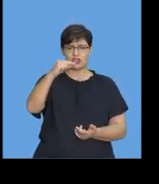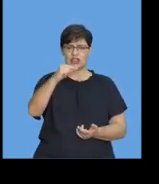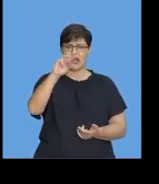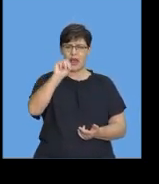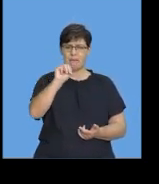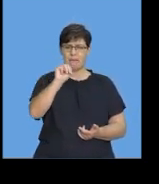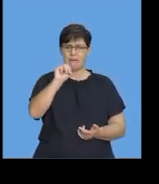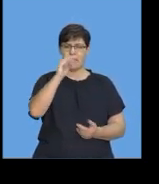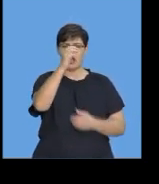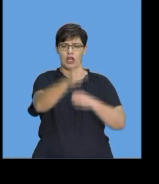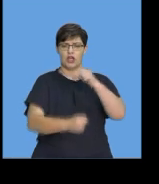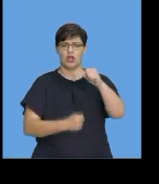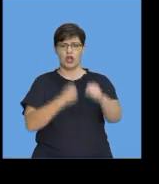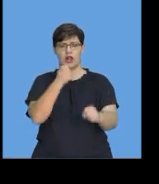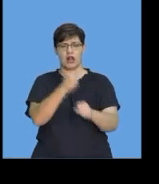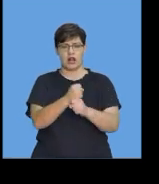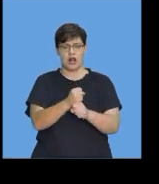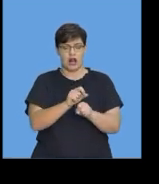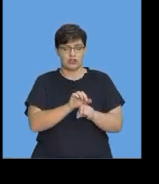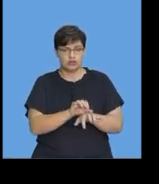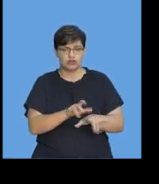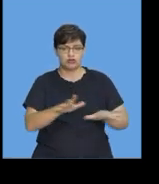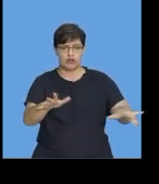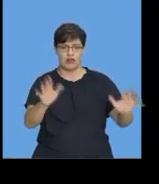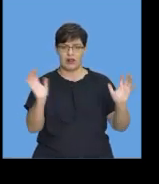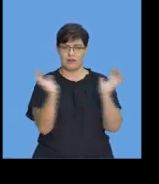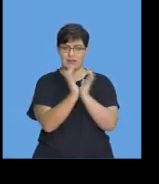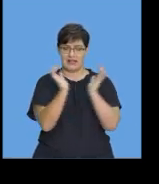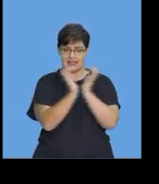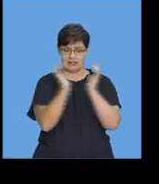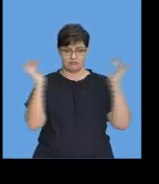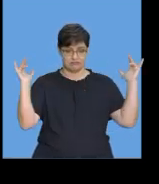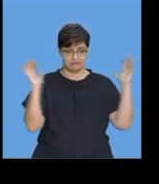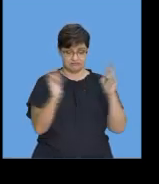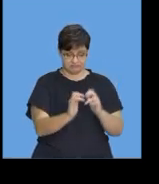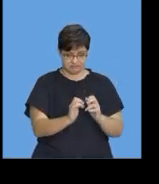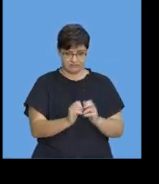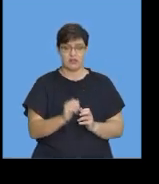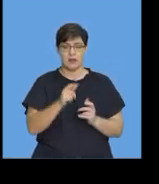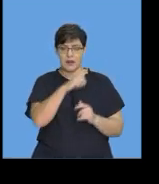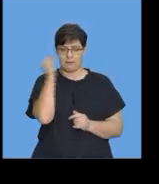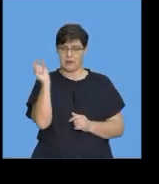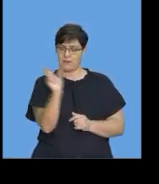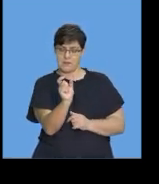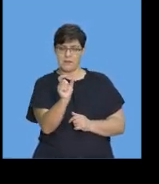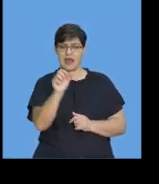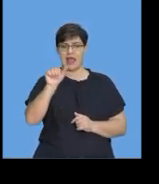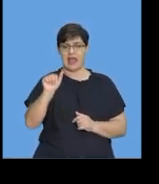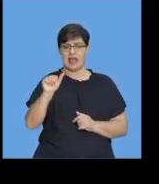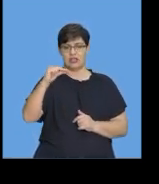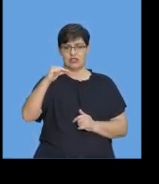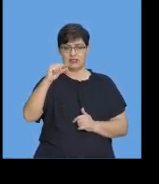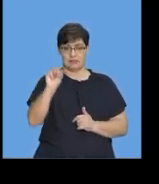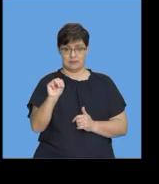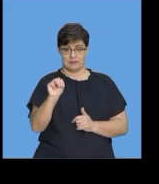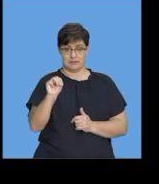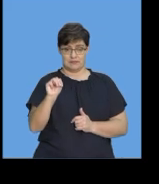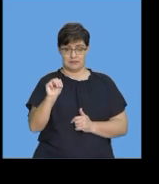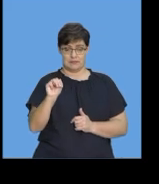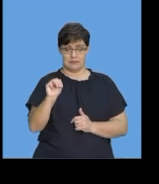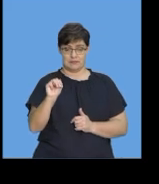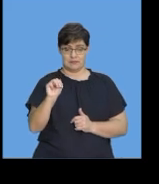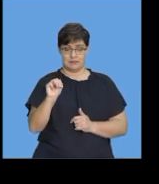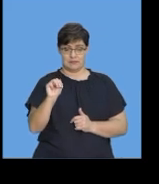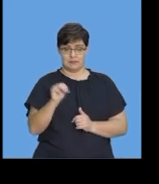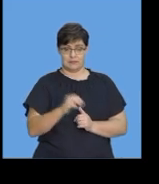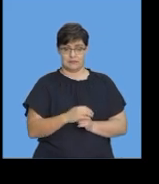for Annual General Meeting. There, the abbreviation is the AGM, right? On the annual,